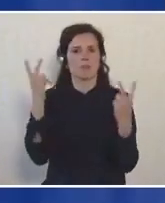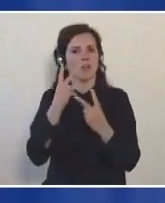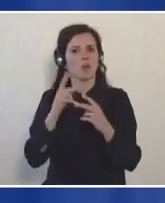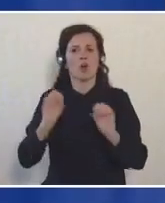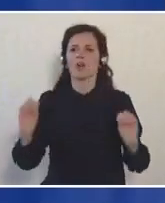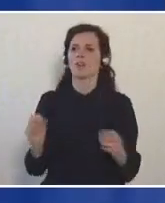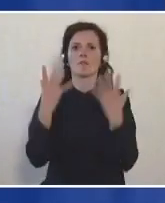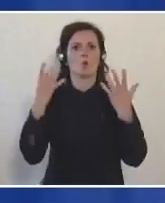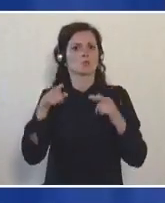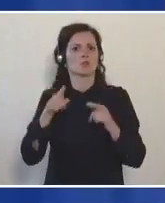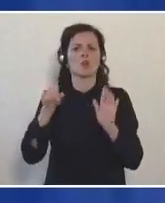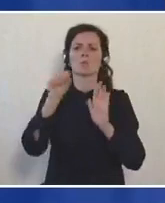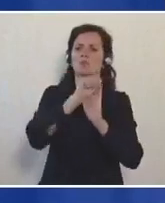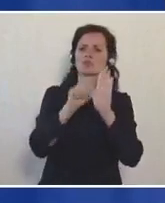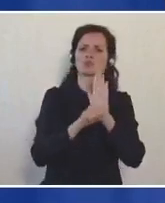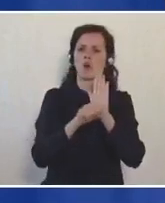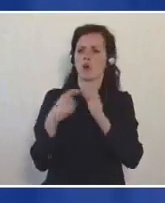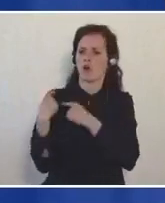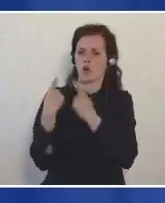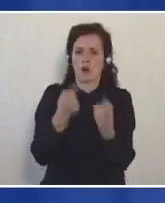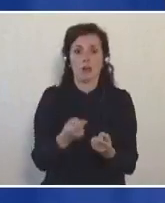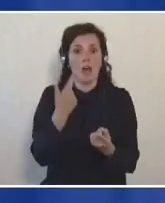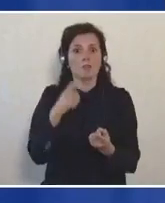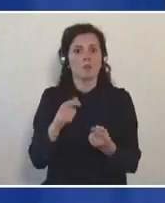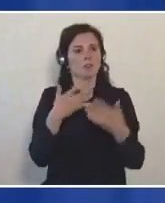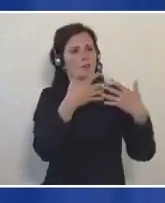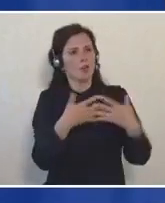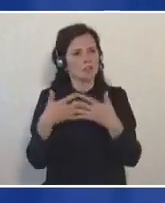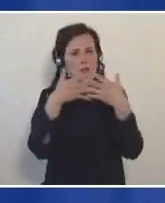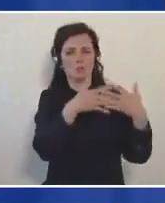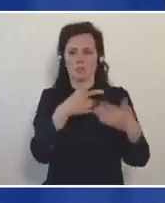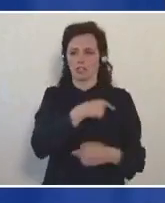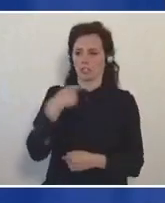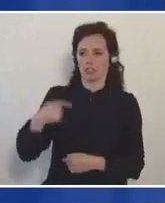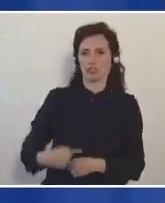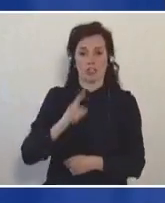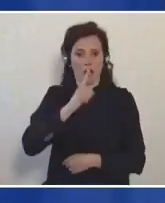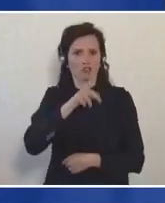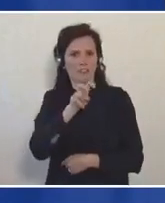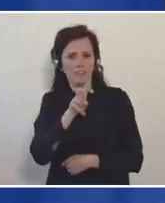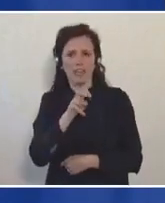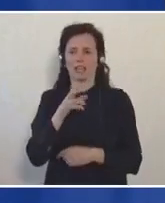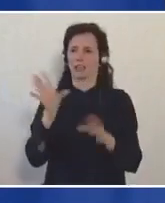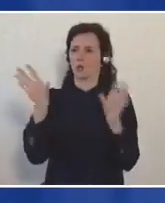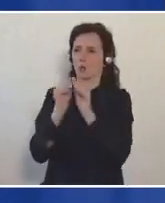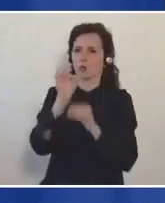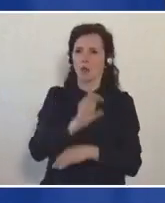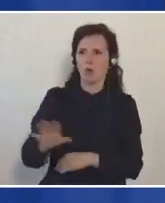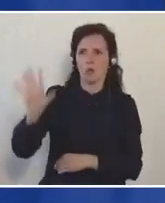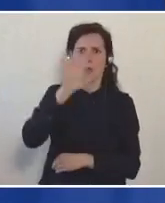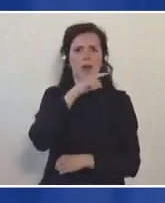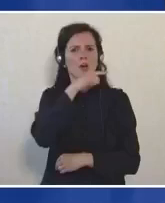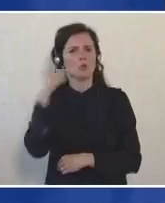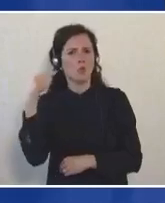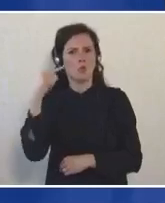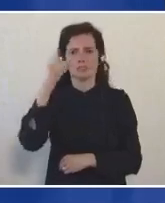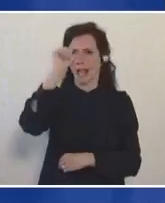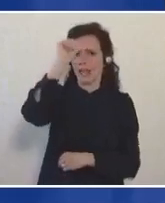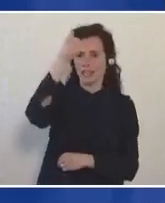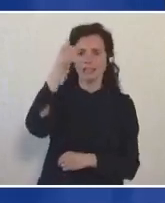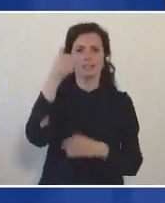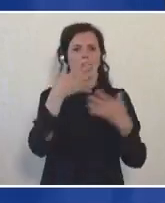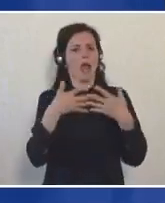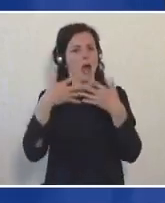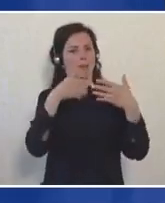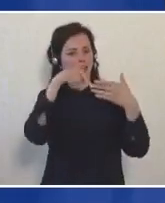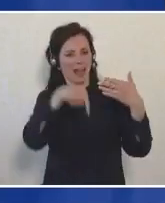is the United States and China, the European Union and Russia, India and Latin America, South